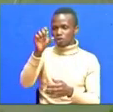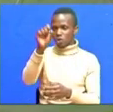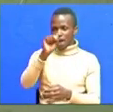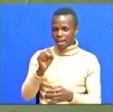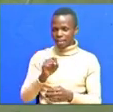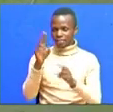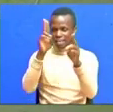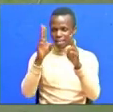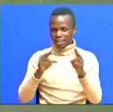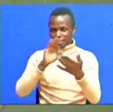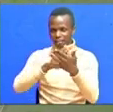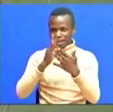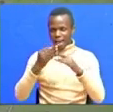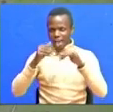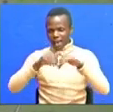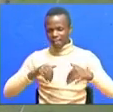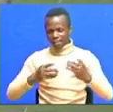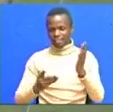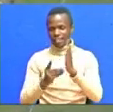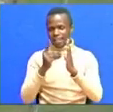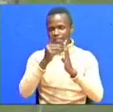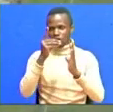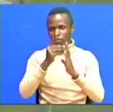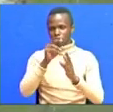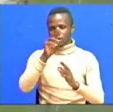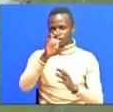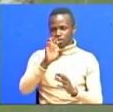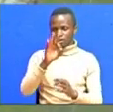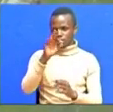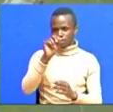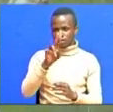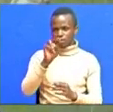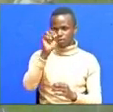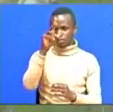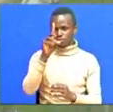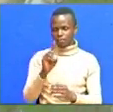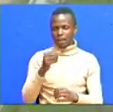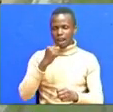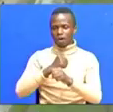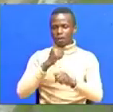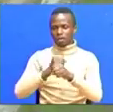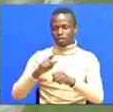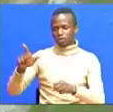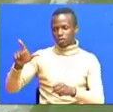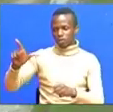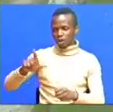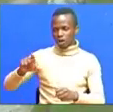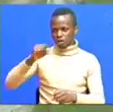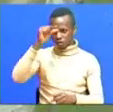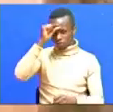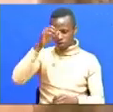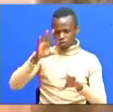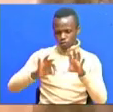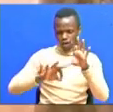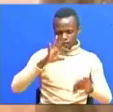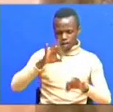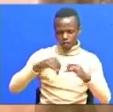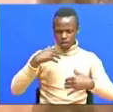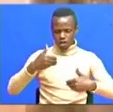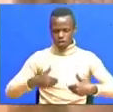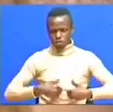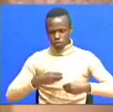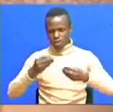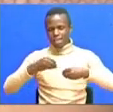Fund for Agriculture Development, IFAD, is working with local governments to fund youth hubs, which